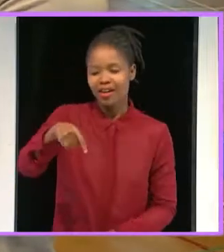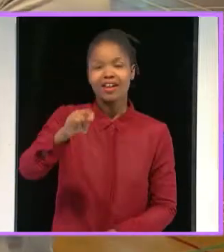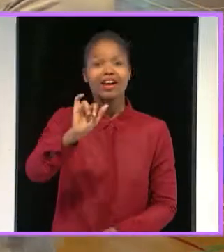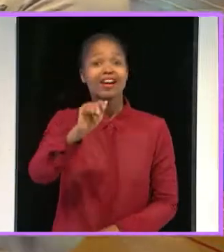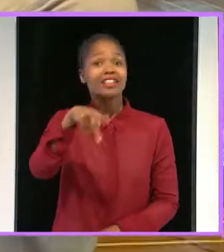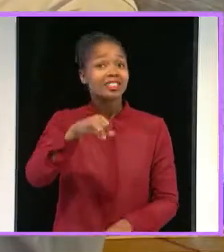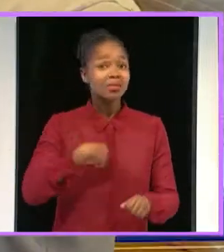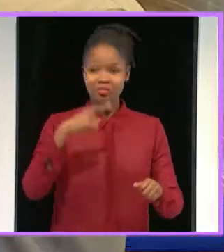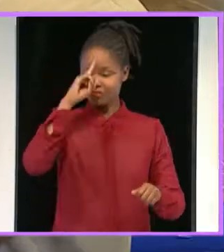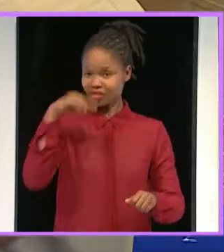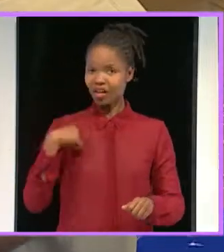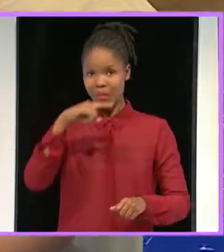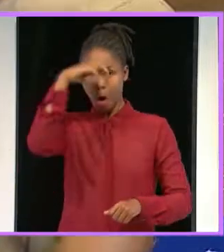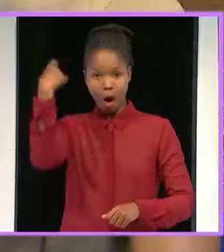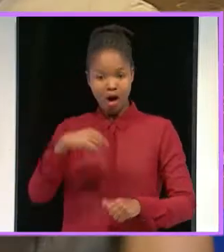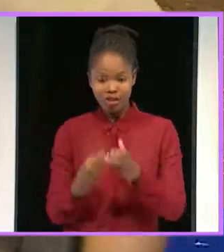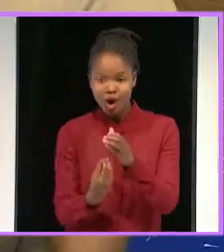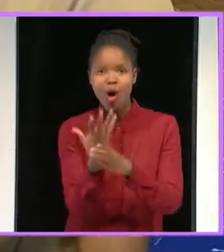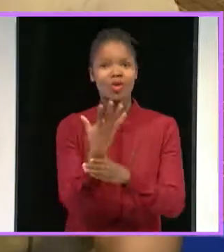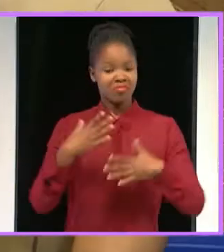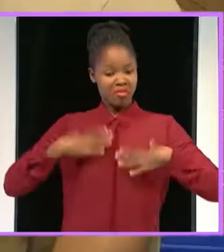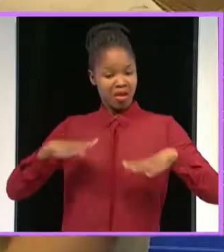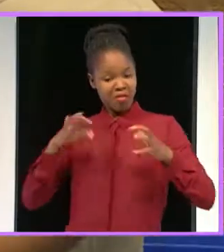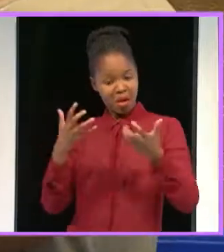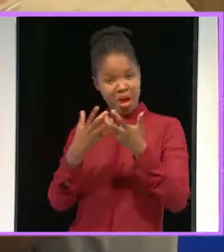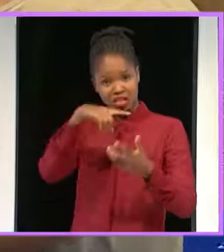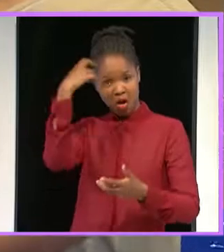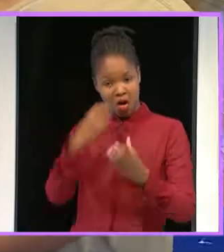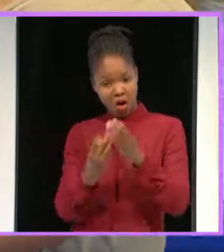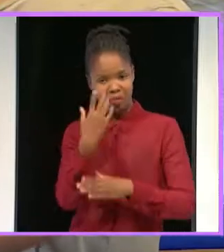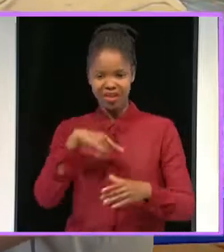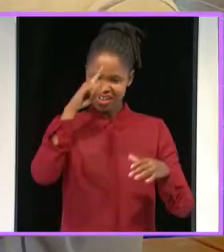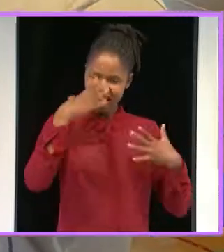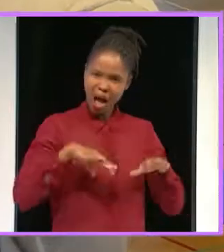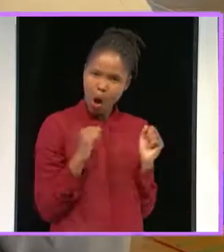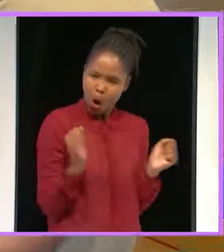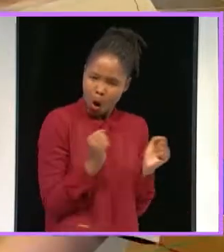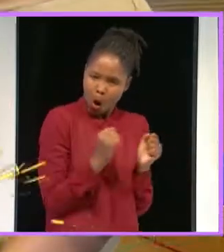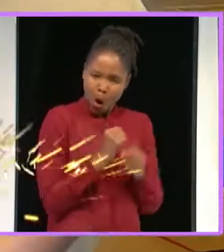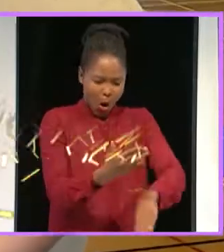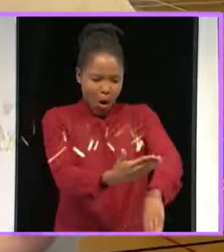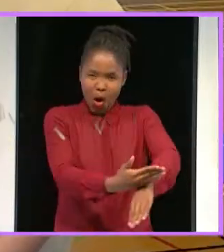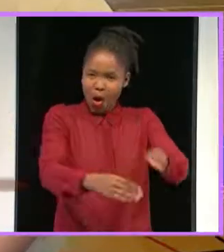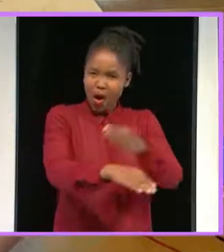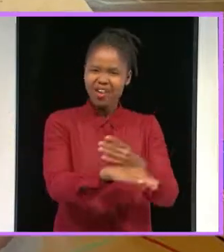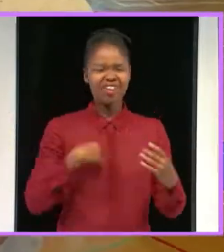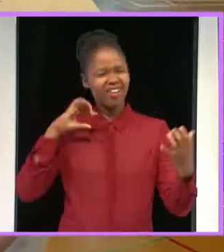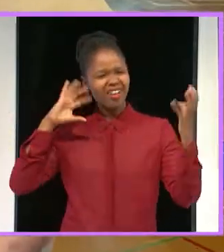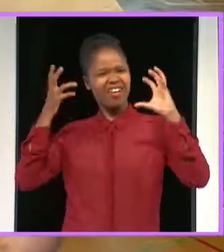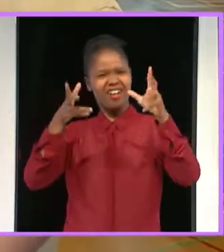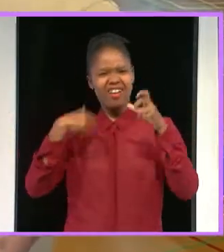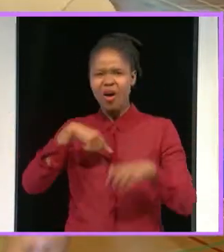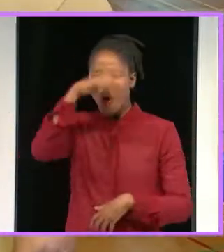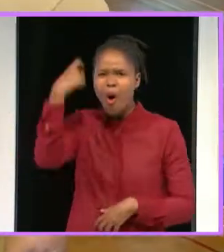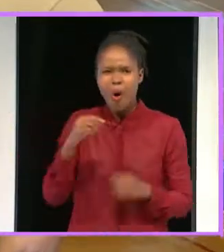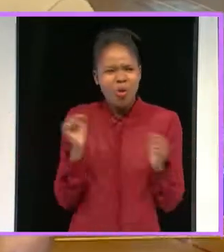man. It's spring and then I see like when you are dressed like spring and then now you're still in winter. Yeah, this is going to confuse people at home because then is it